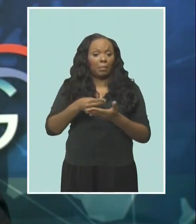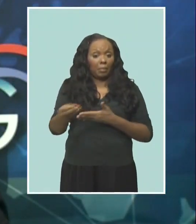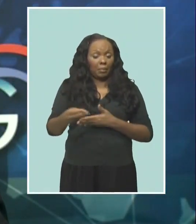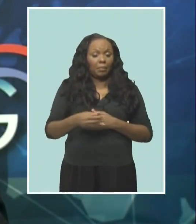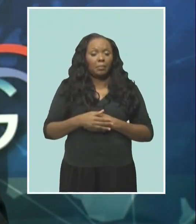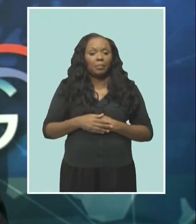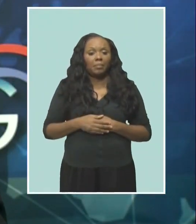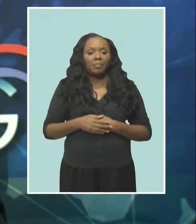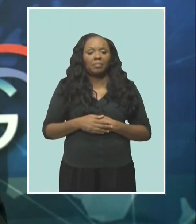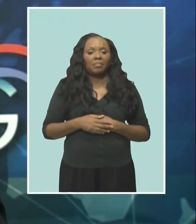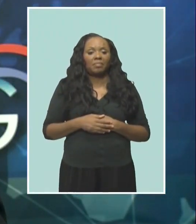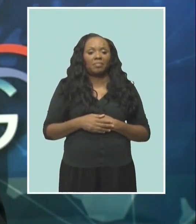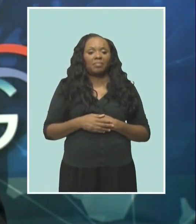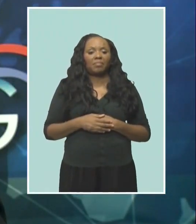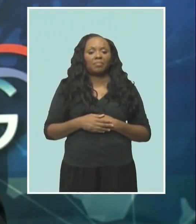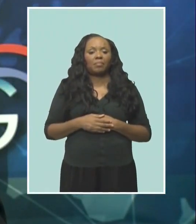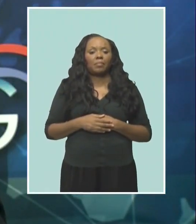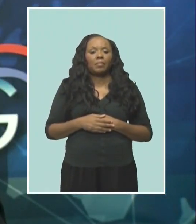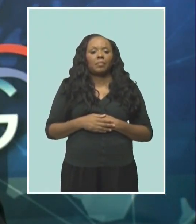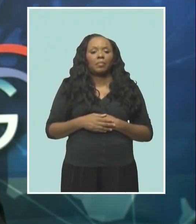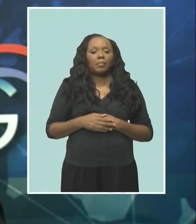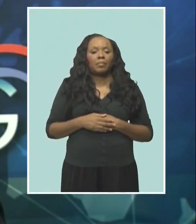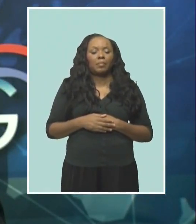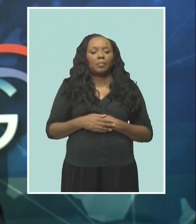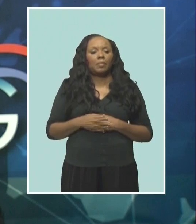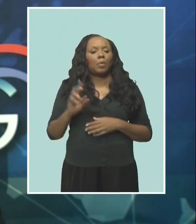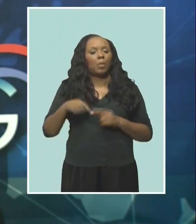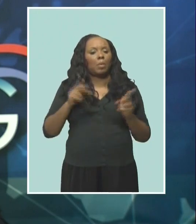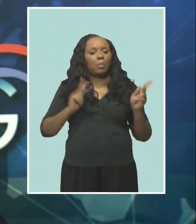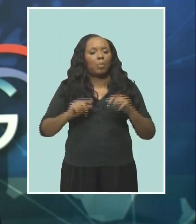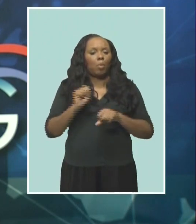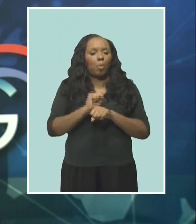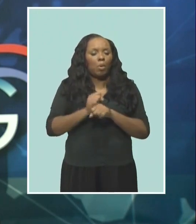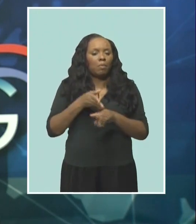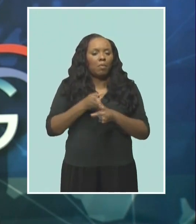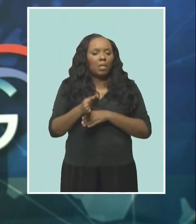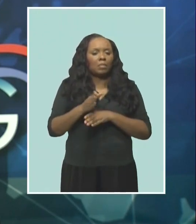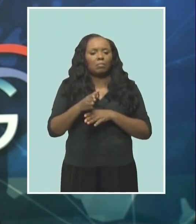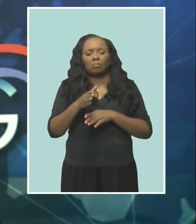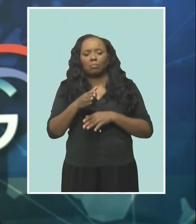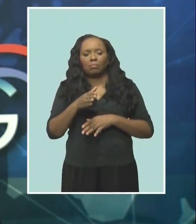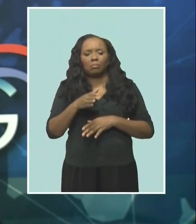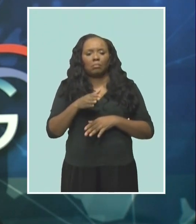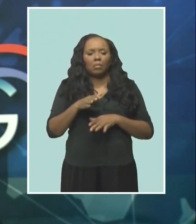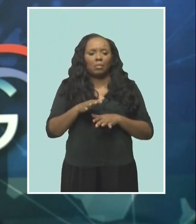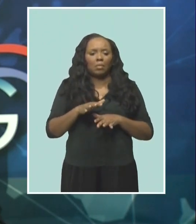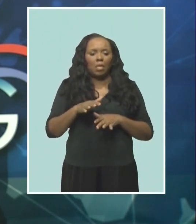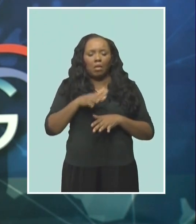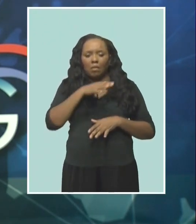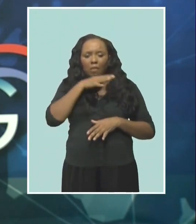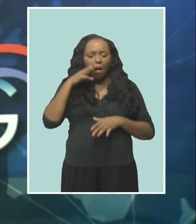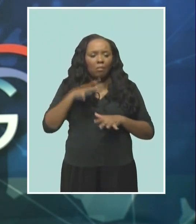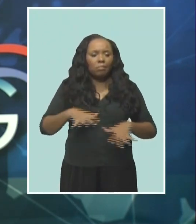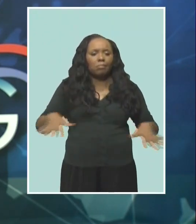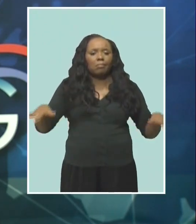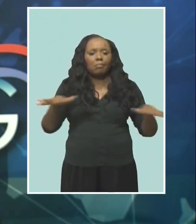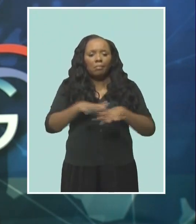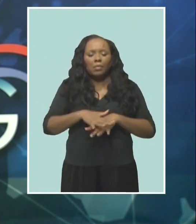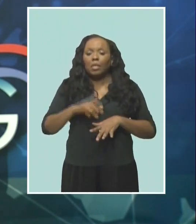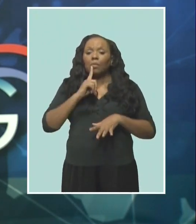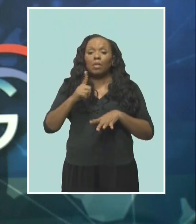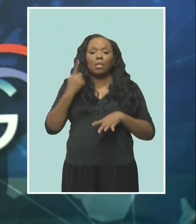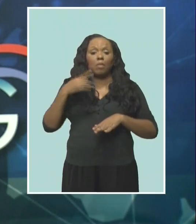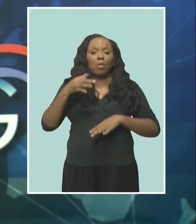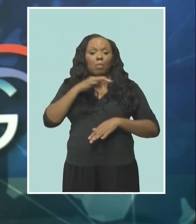says farming is being utilized as a means of enfranchising citizens as government cannot provide all the jobs Barbadians require.